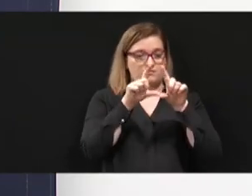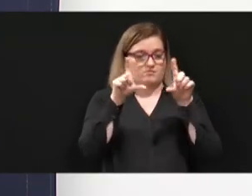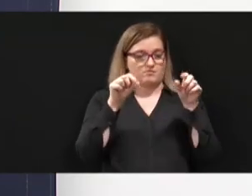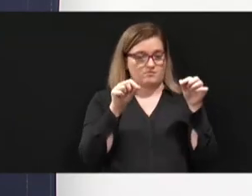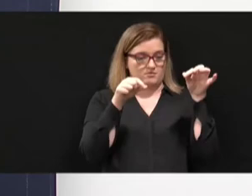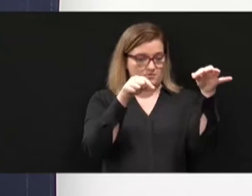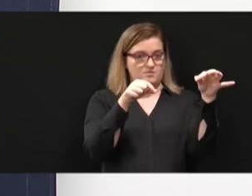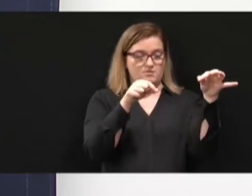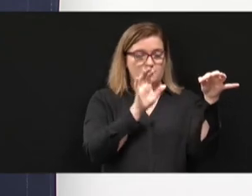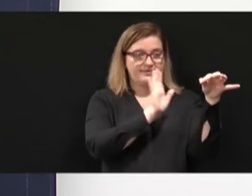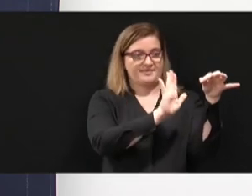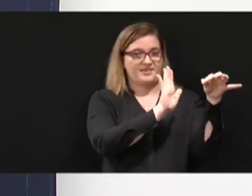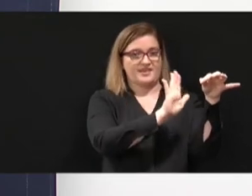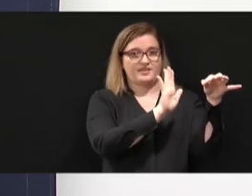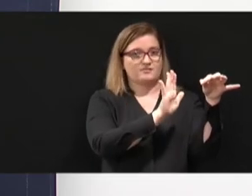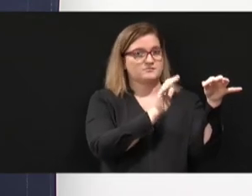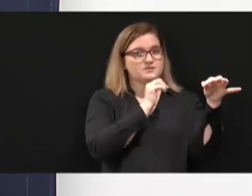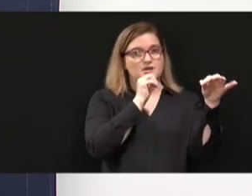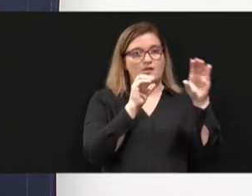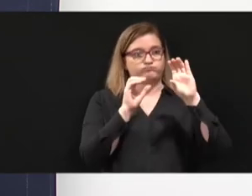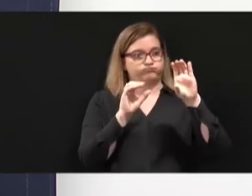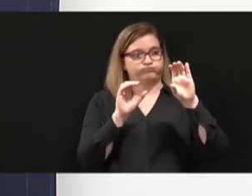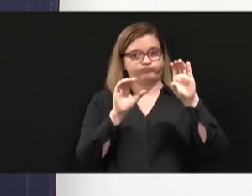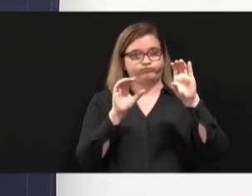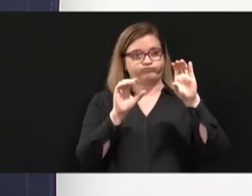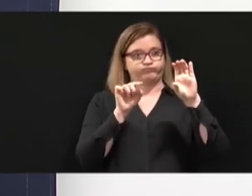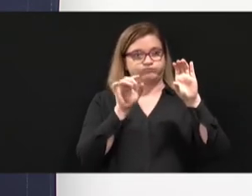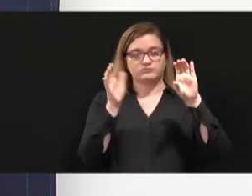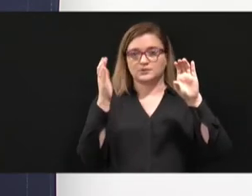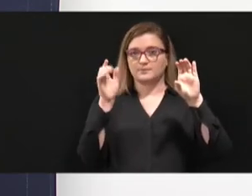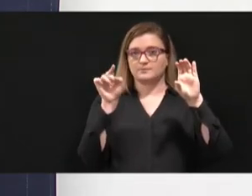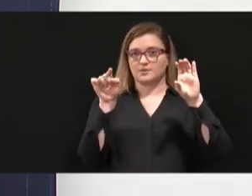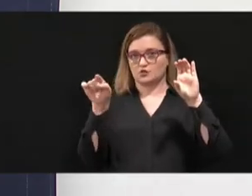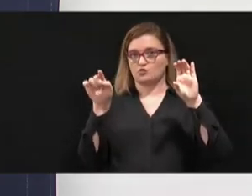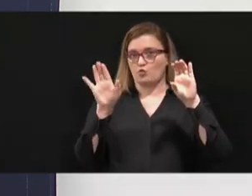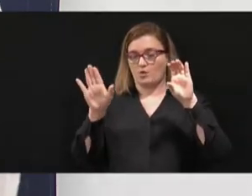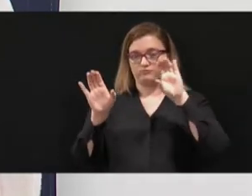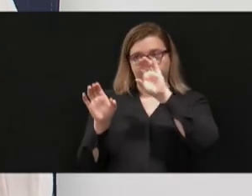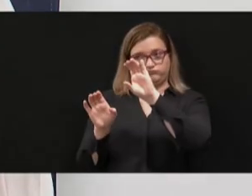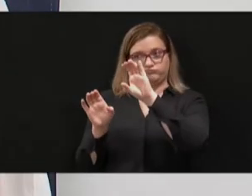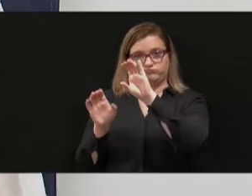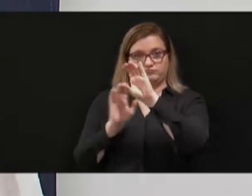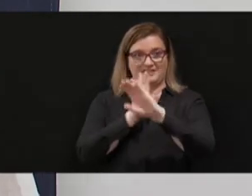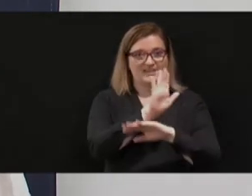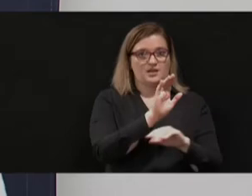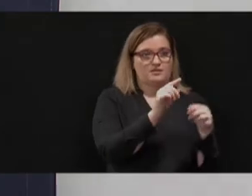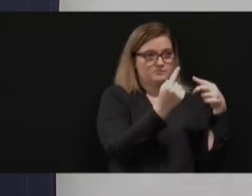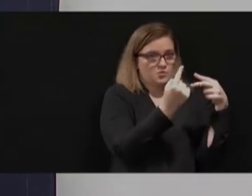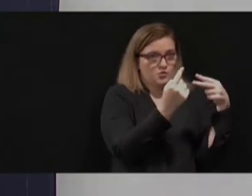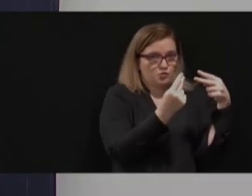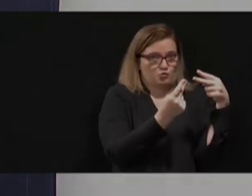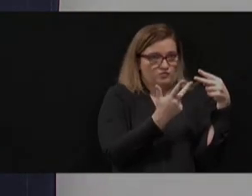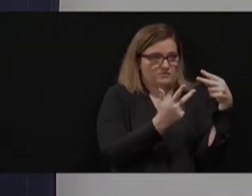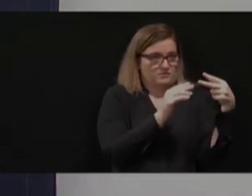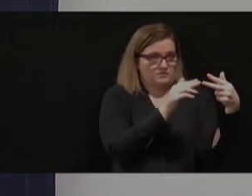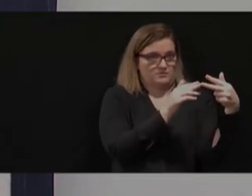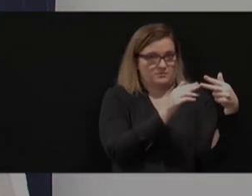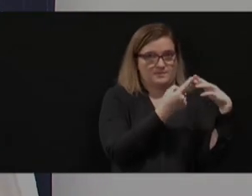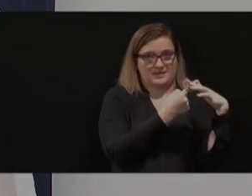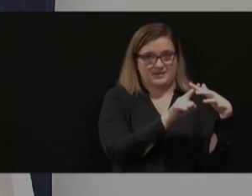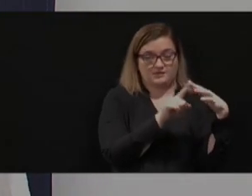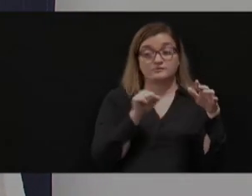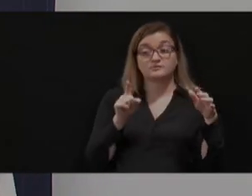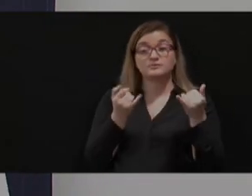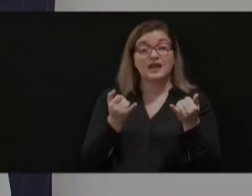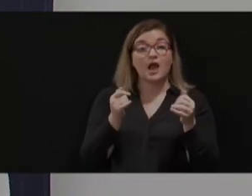that. It wouldn't be near as fat as yours is, okay? All right, so if you turn to page